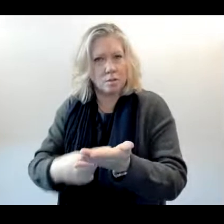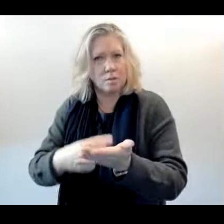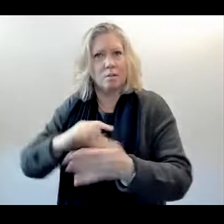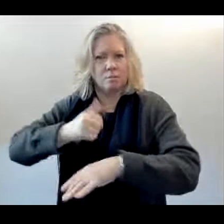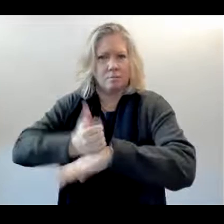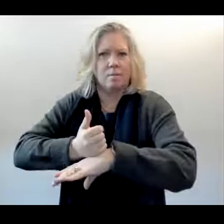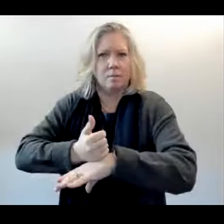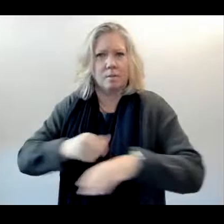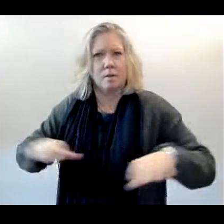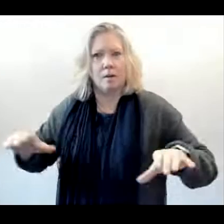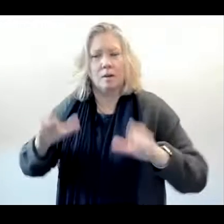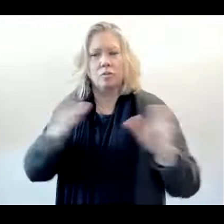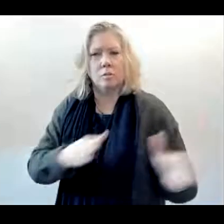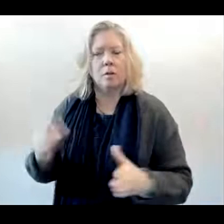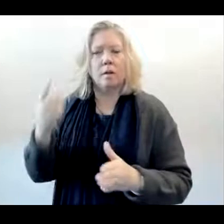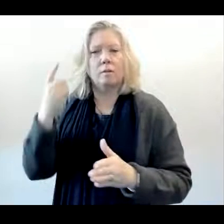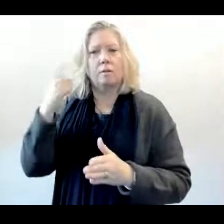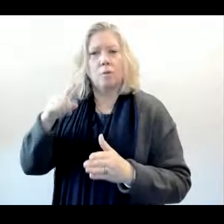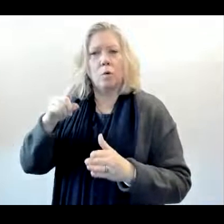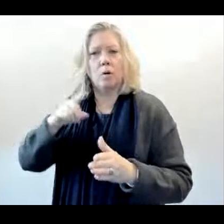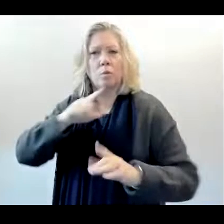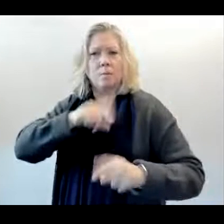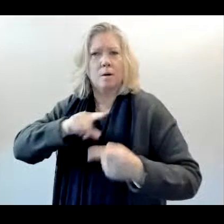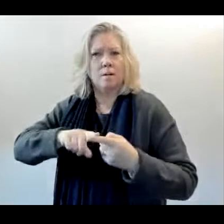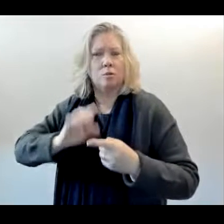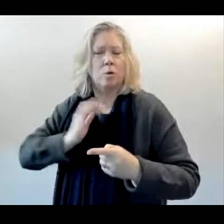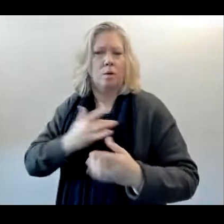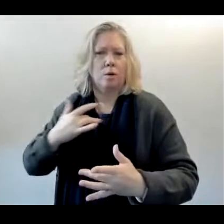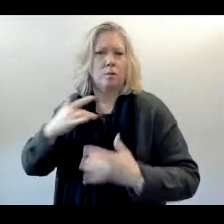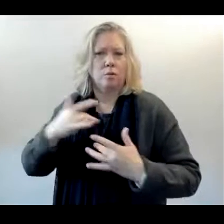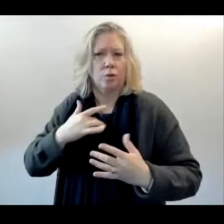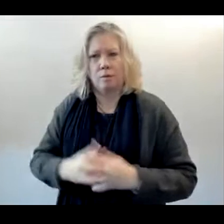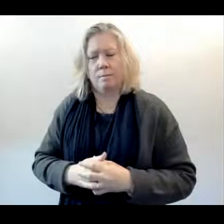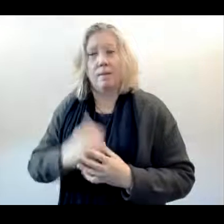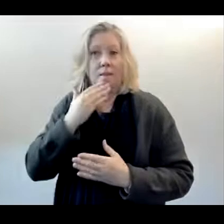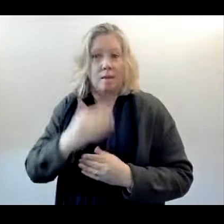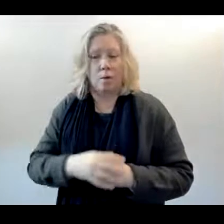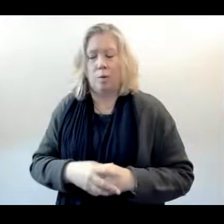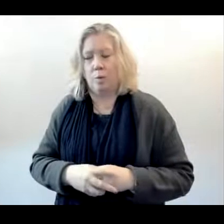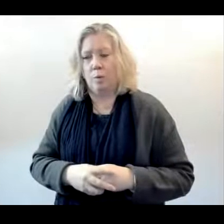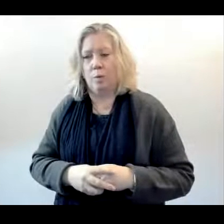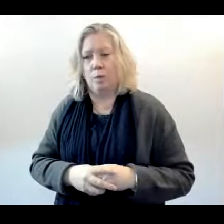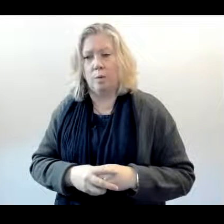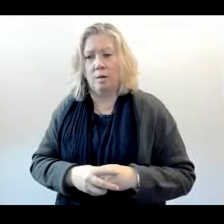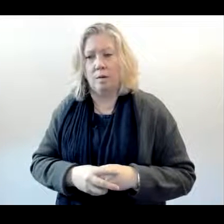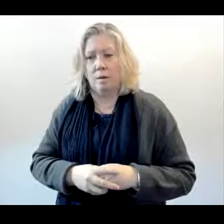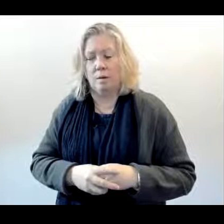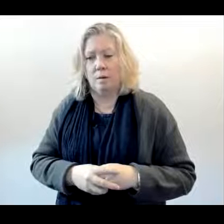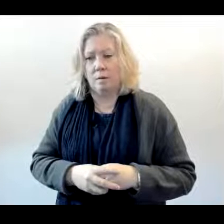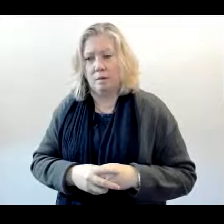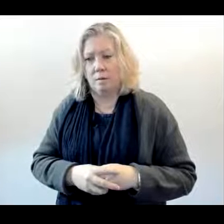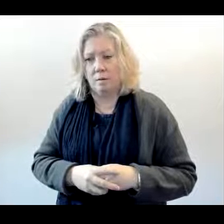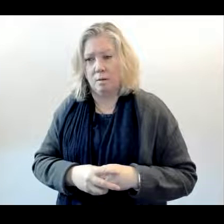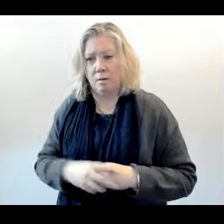that can be implemented to address this concern. Thank you. Now, I'm going to see if